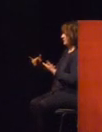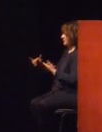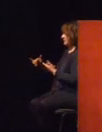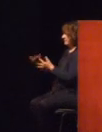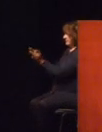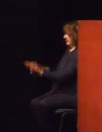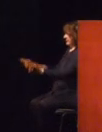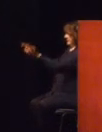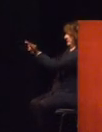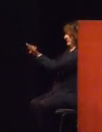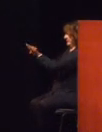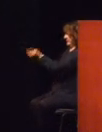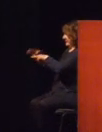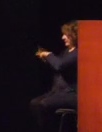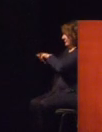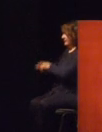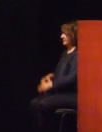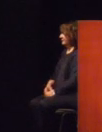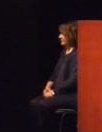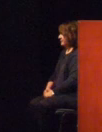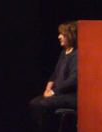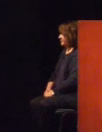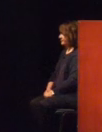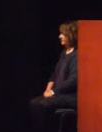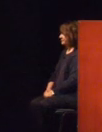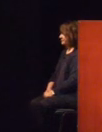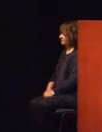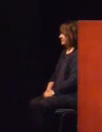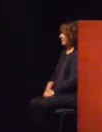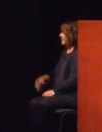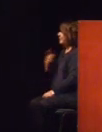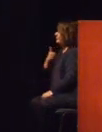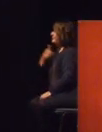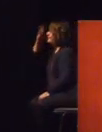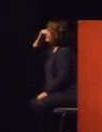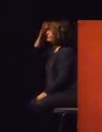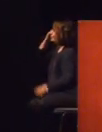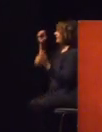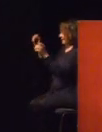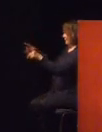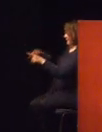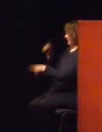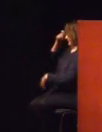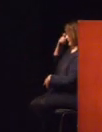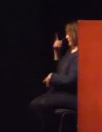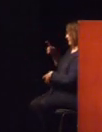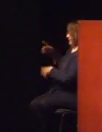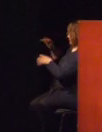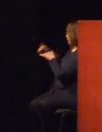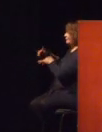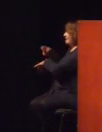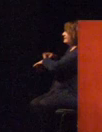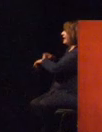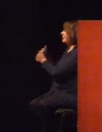significant increase for us. I had the opportunity this summer to spend some time with Chancellor Oakley. And it was